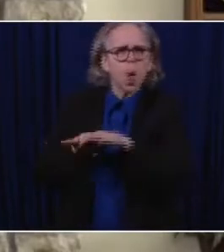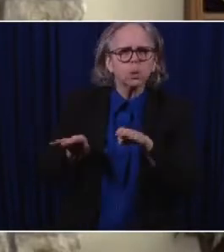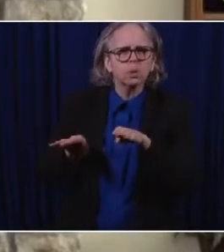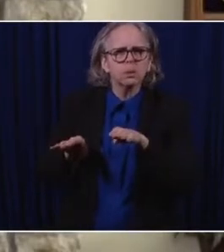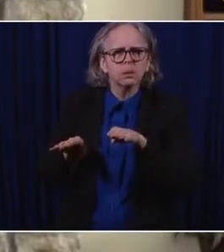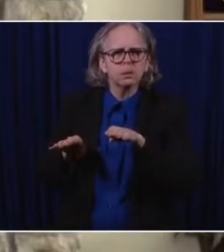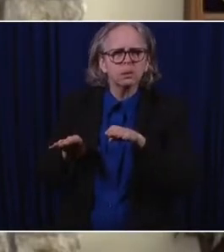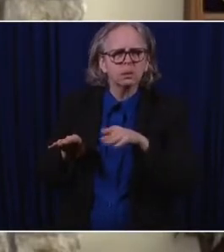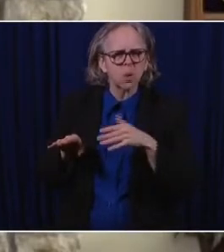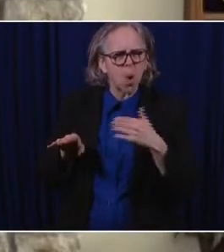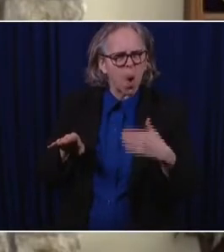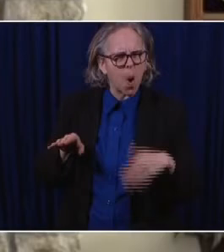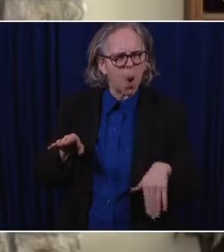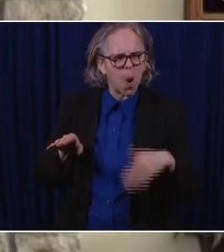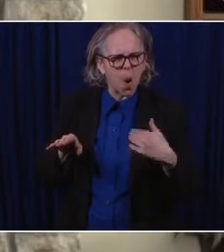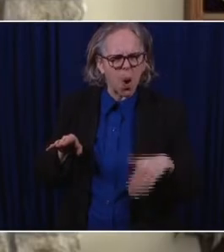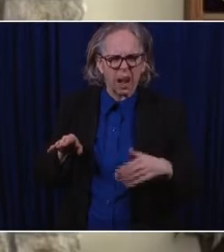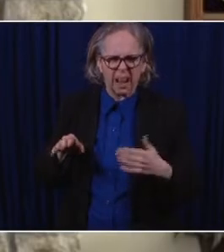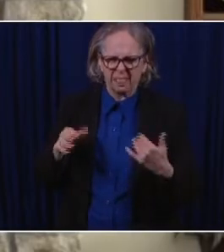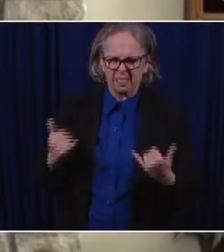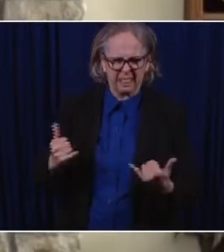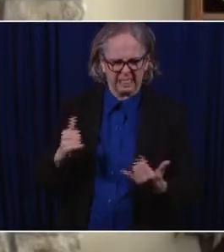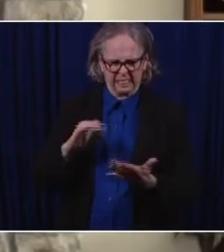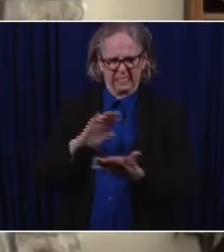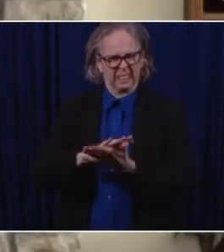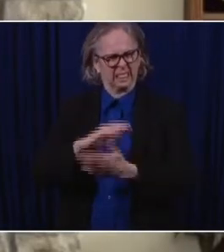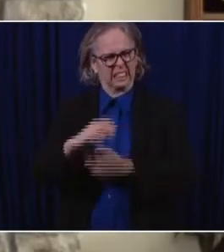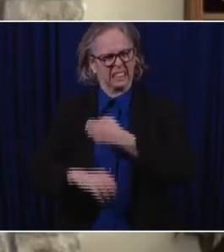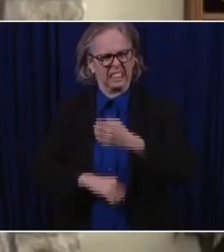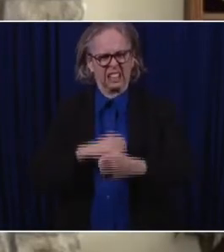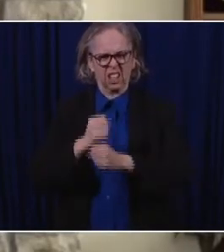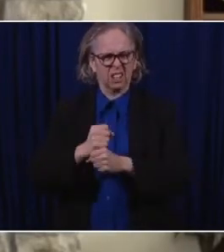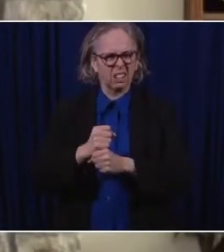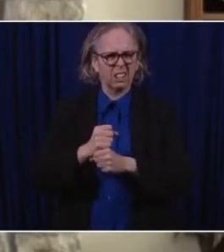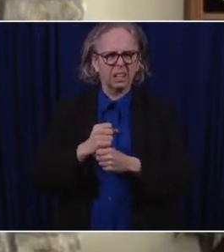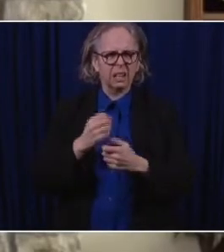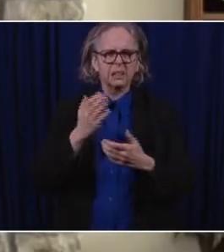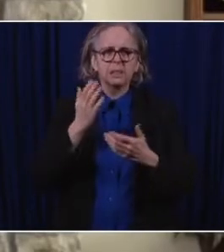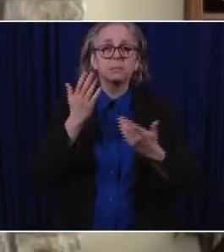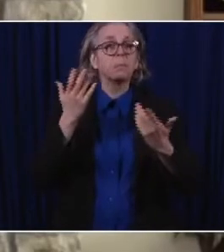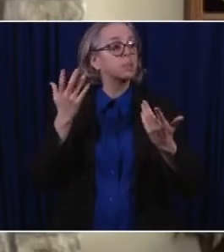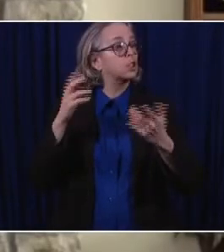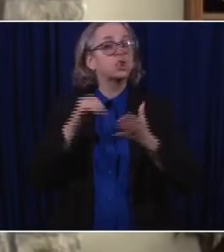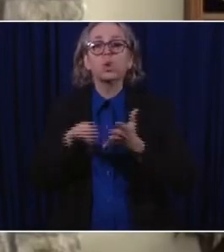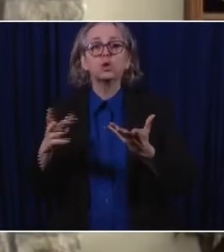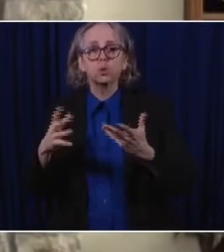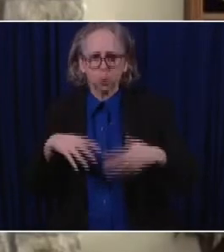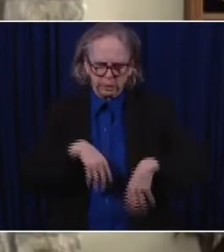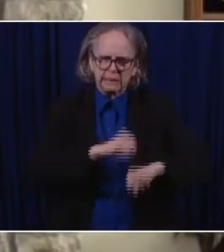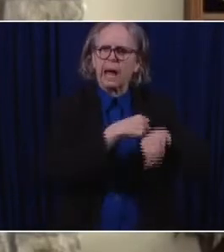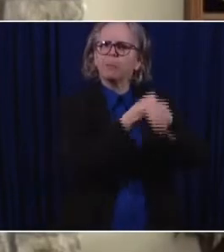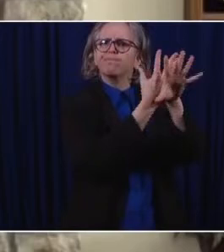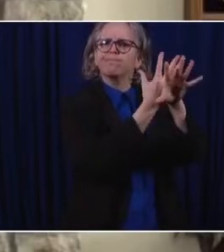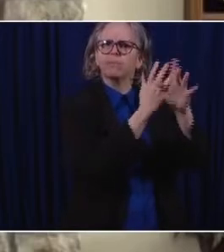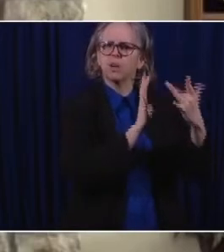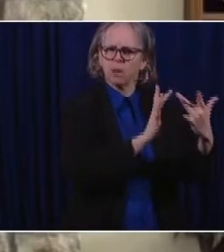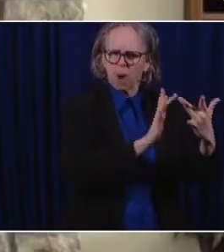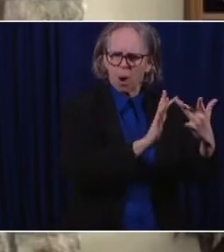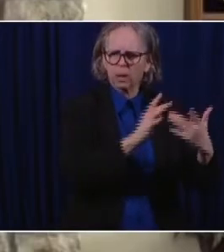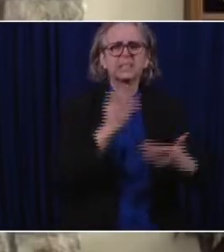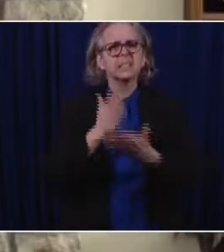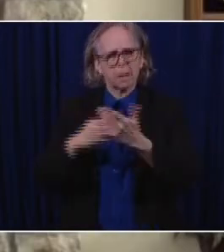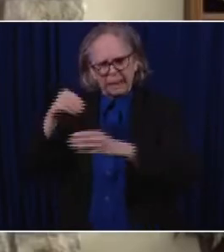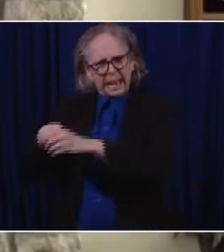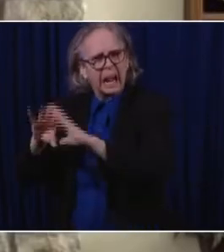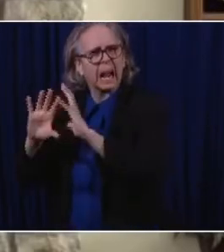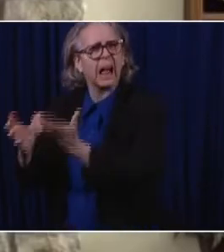remote, some have been entirely in the classroom, and some have been a combination of the two. And some